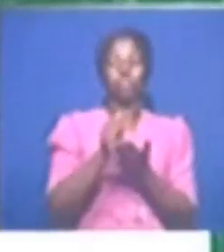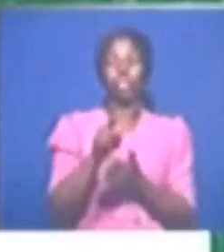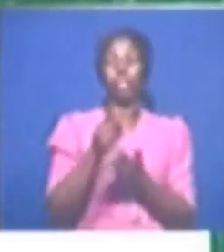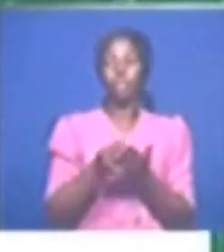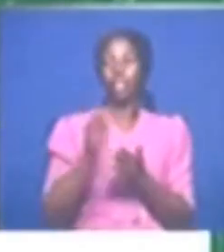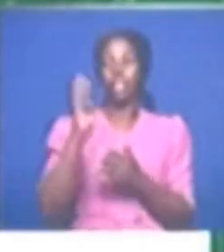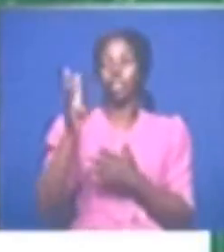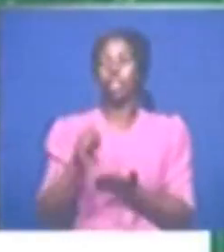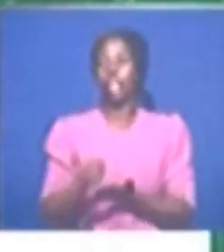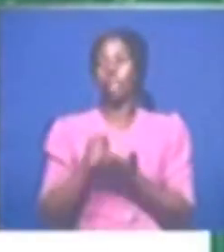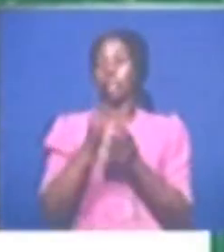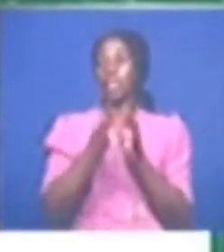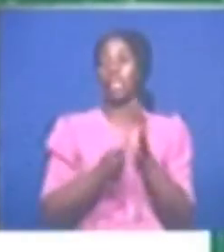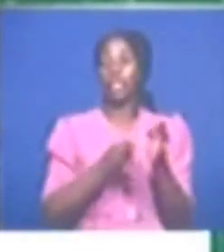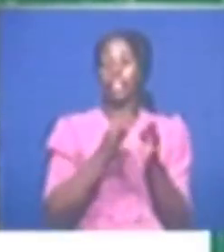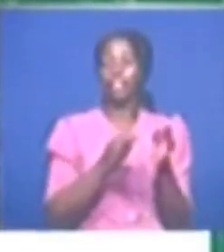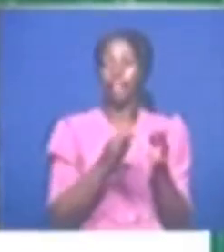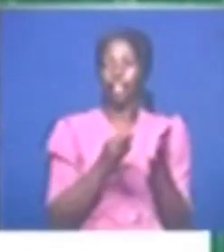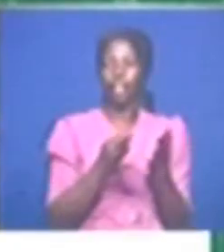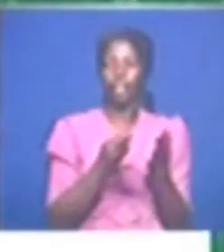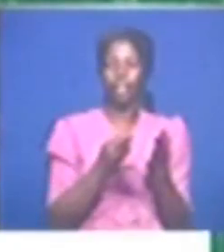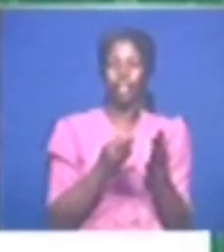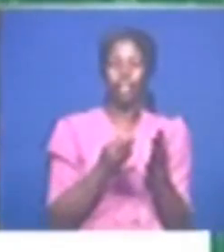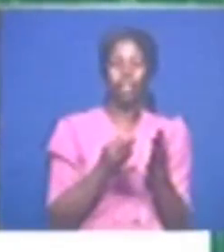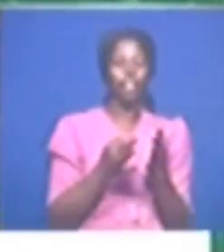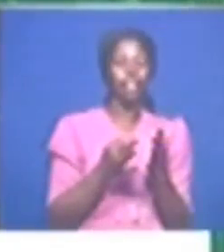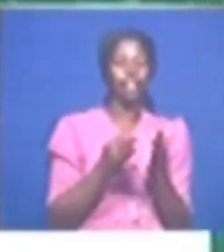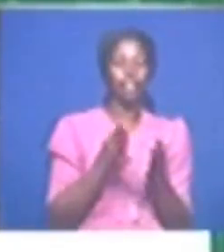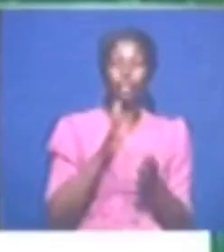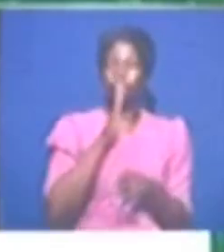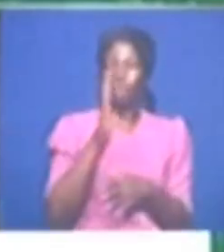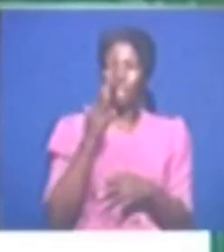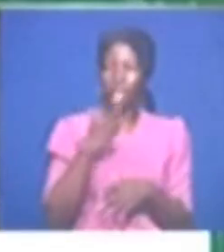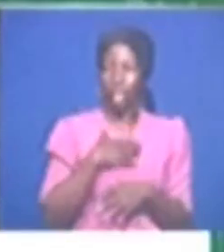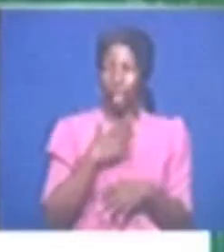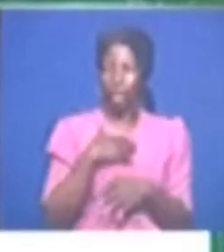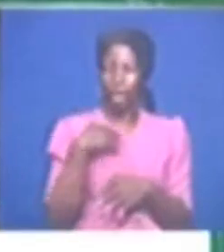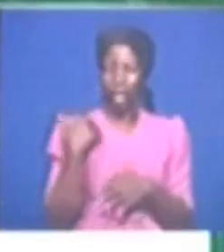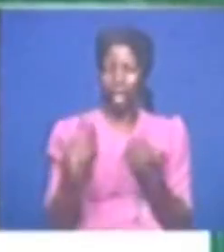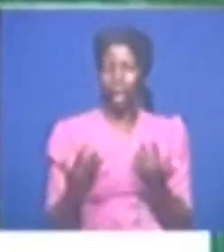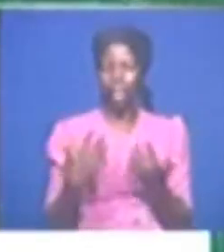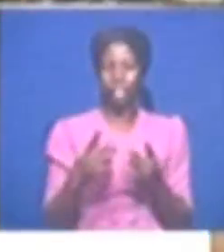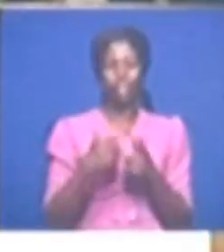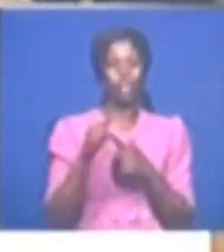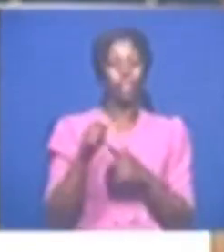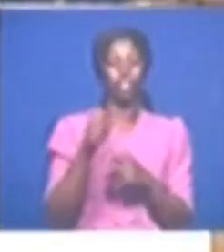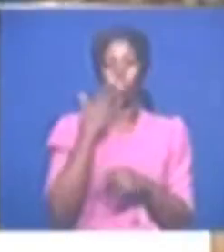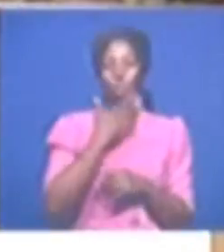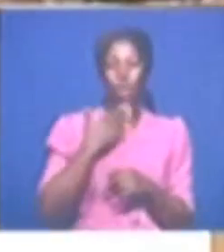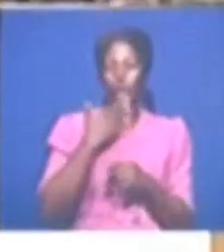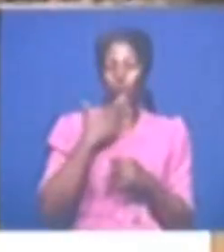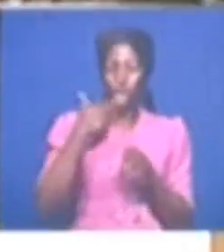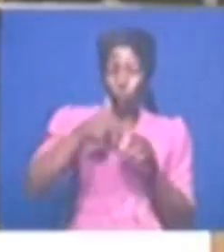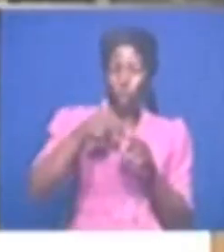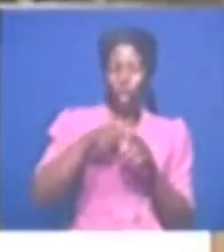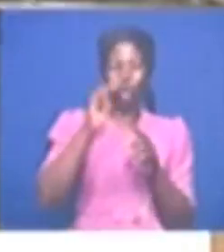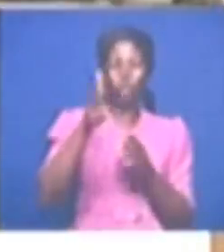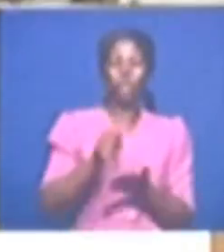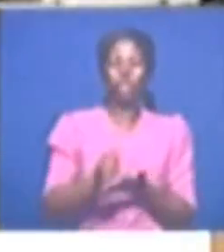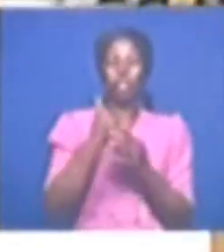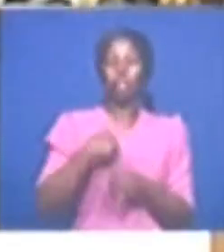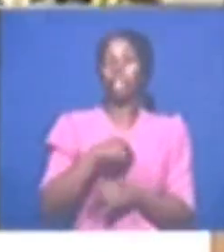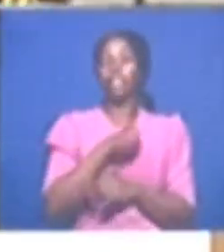kama itakuwa kwa mikono yetu wenyewe, itatusaidia. Talo Oil and joint ventures say